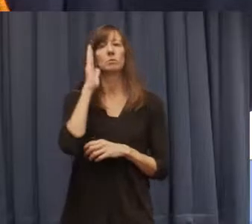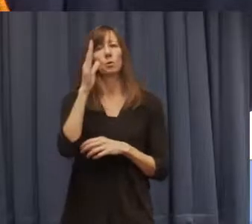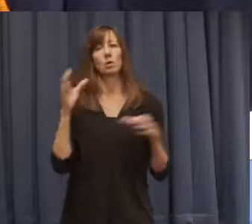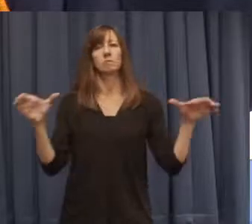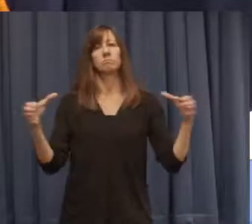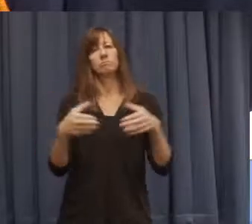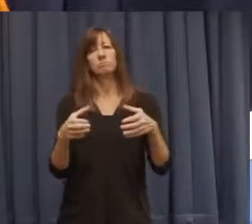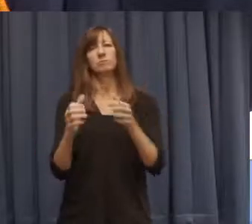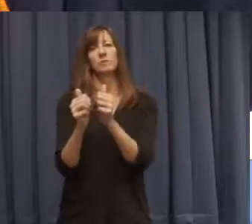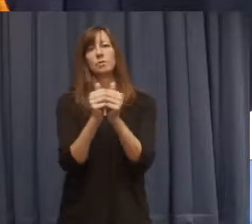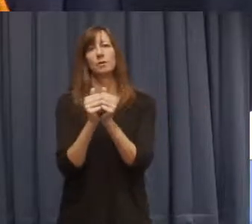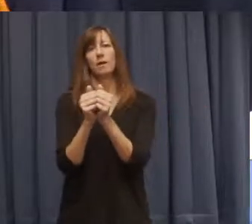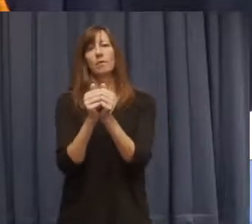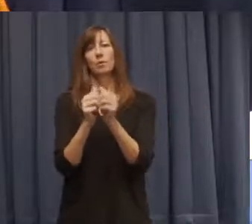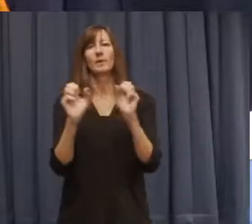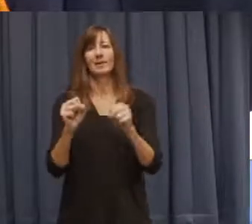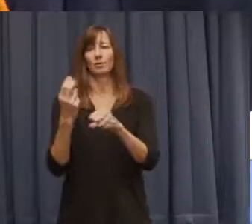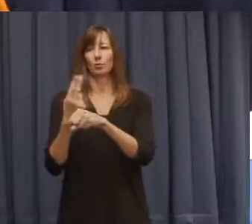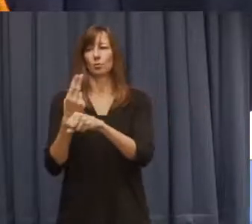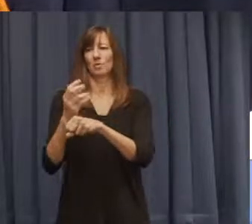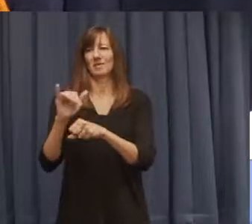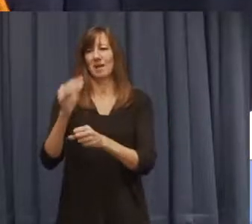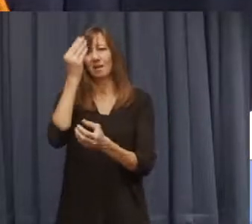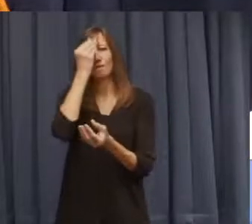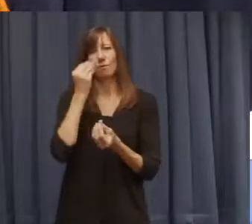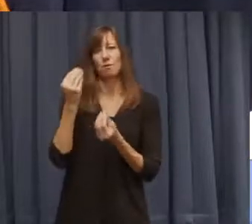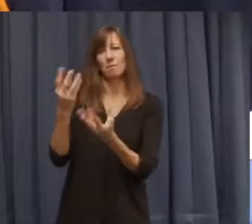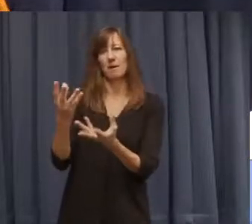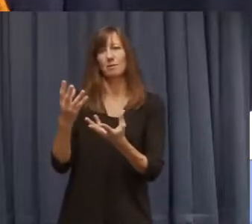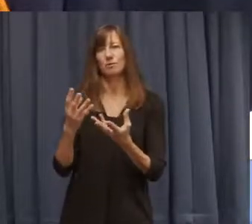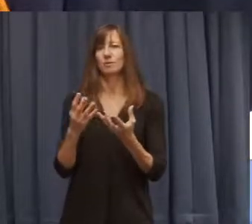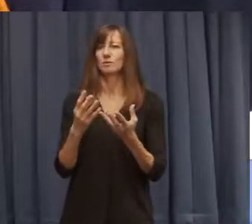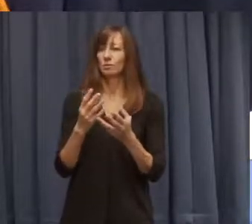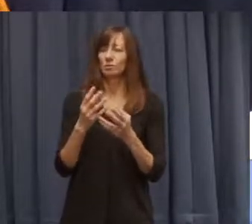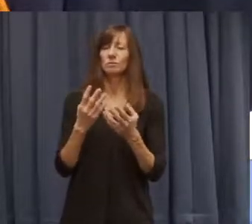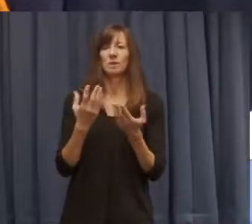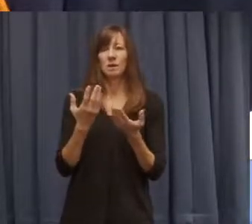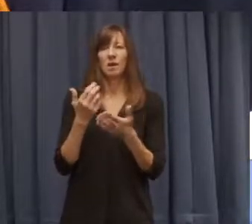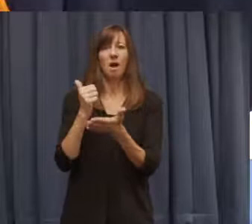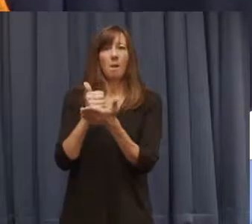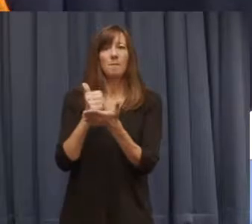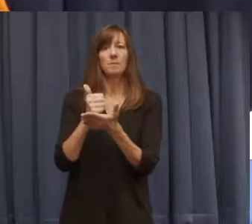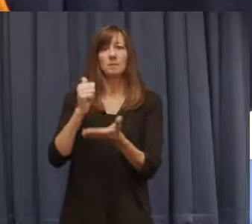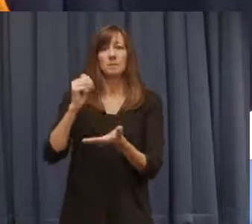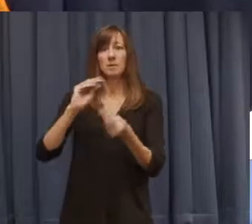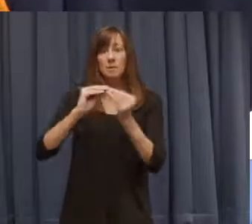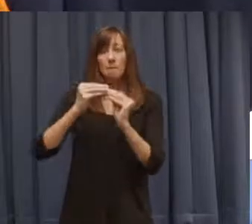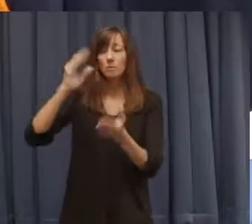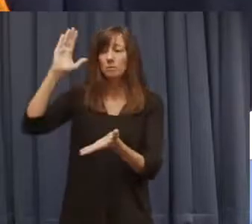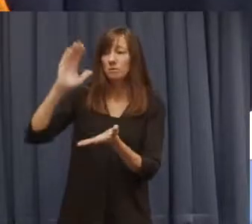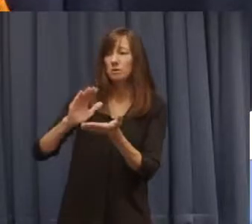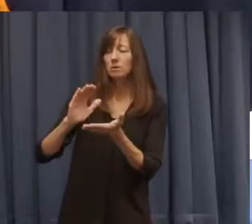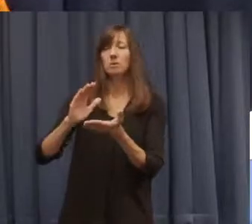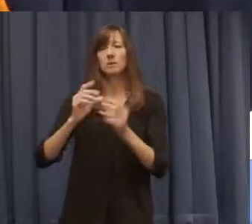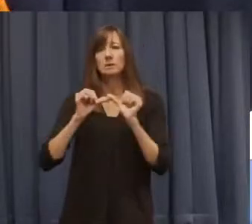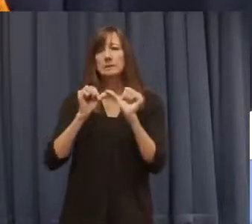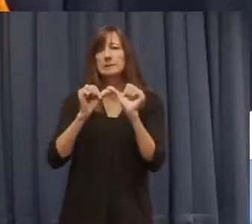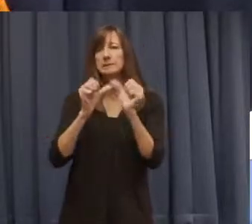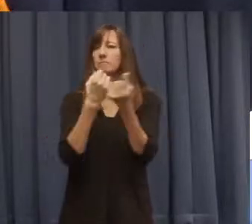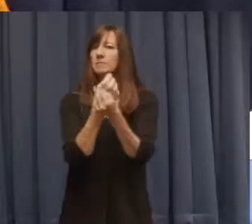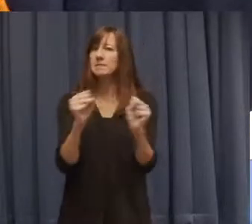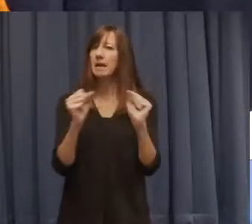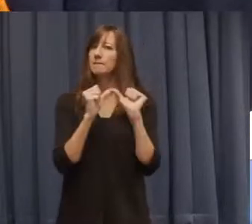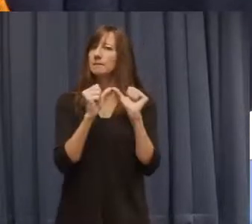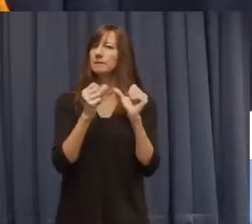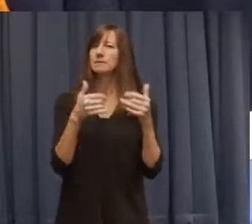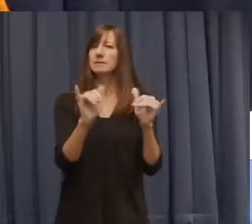to get the numbers back down and keep moving forward safely. At any point, if you or someone you